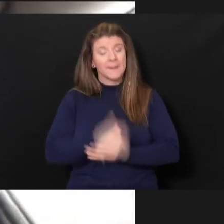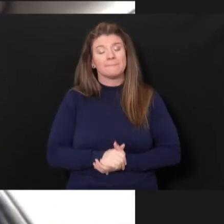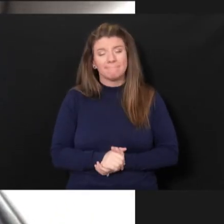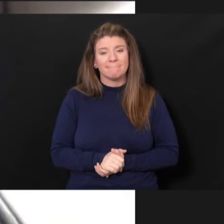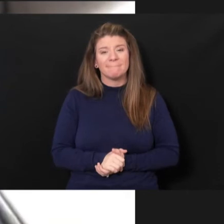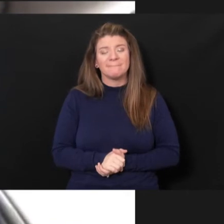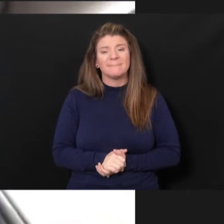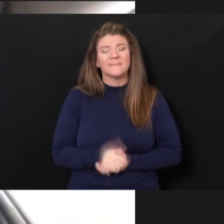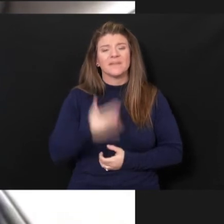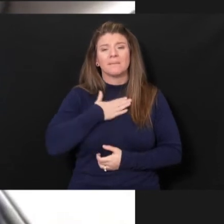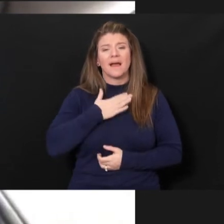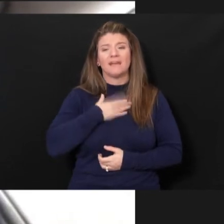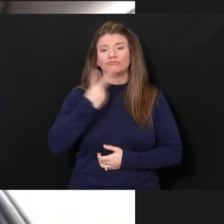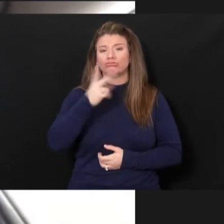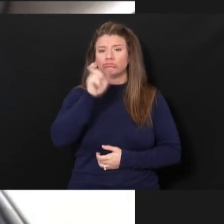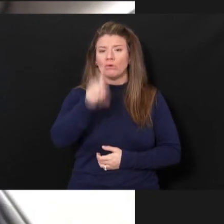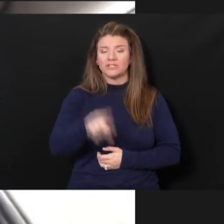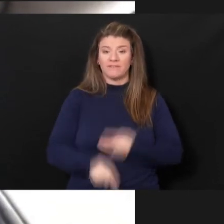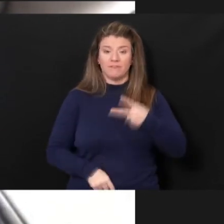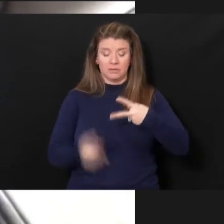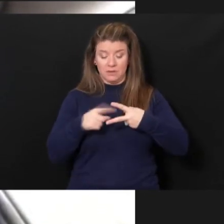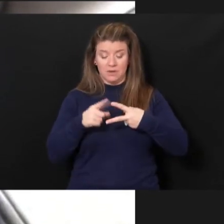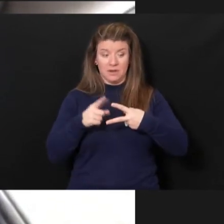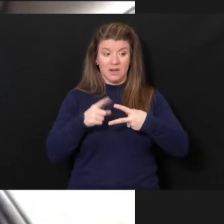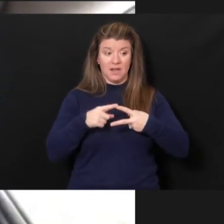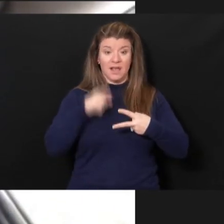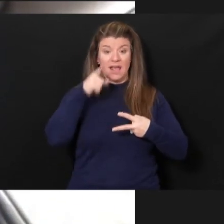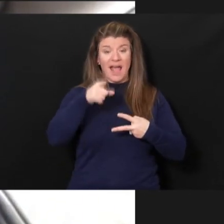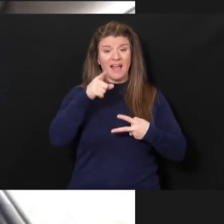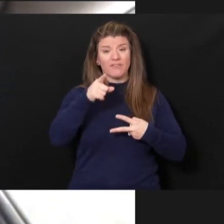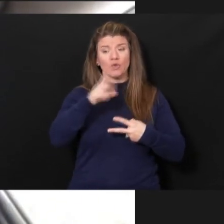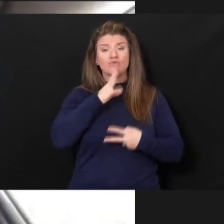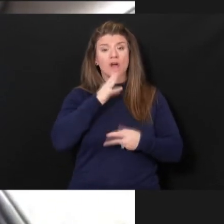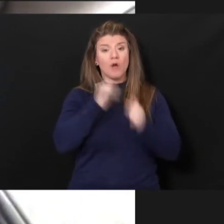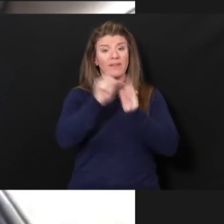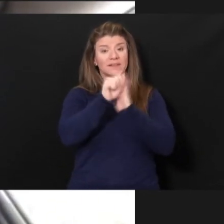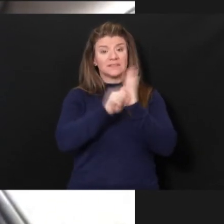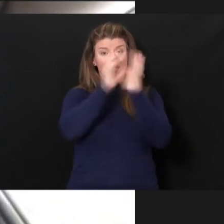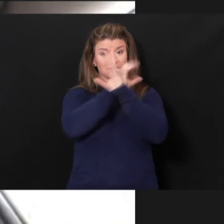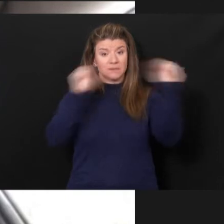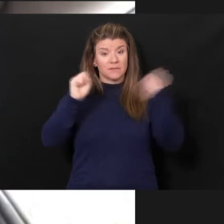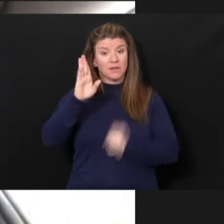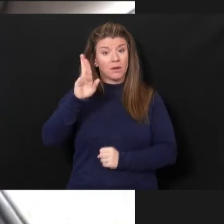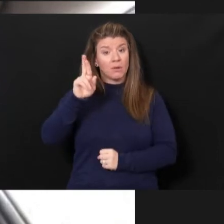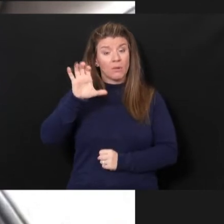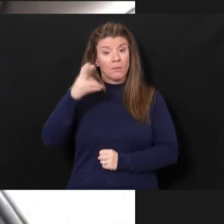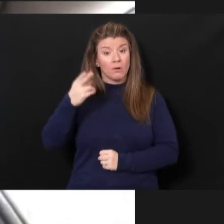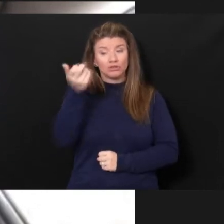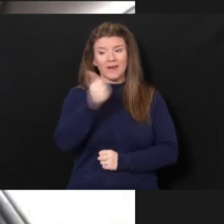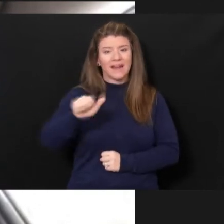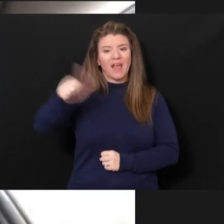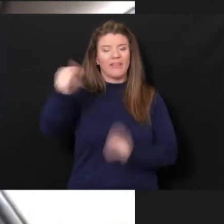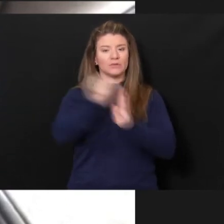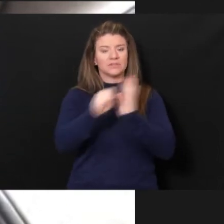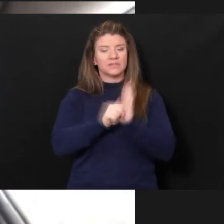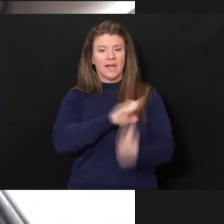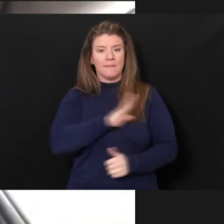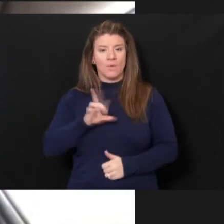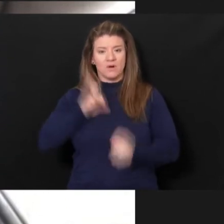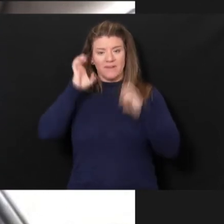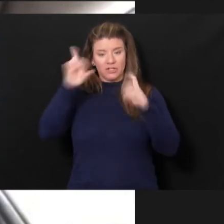here. I have two questions today. First, Governor, have you talking with State Superintendent Clayton Birch or any of the other State Board of Education